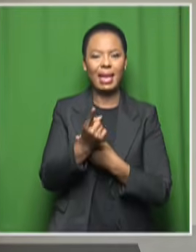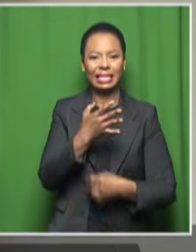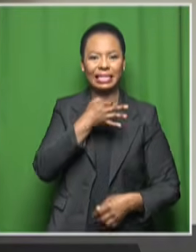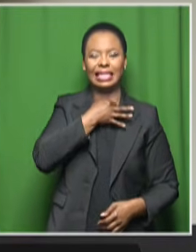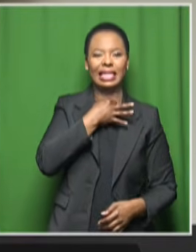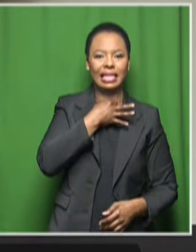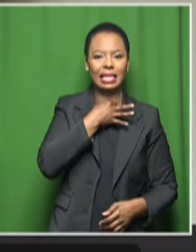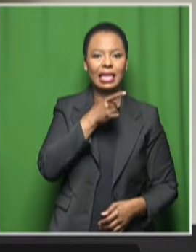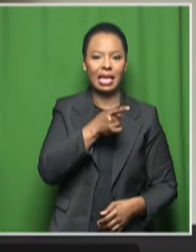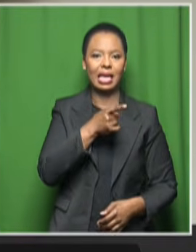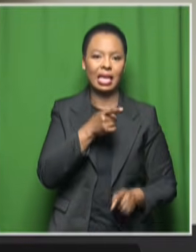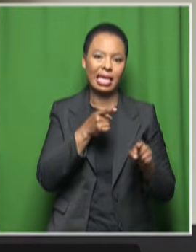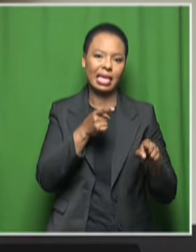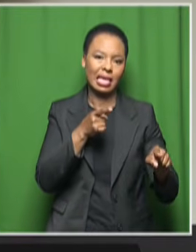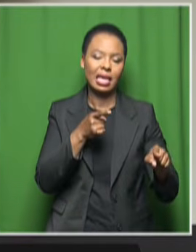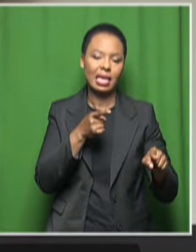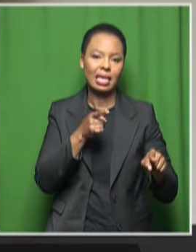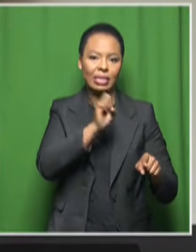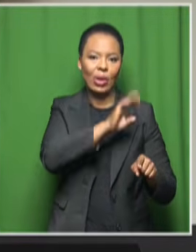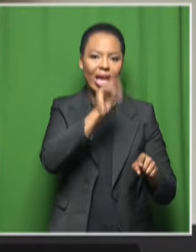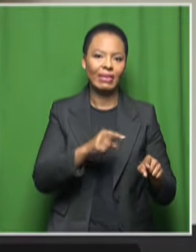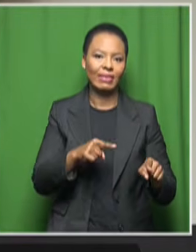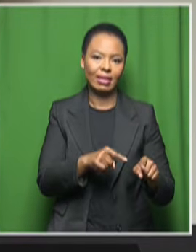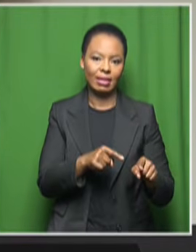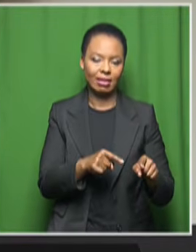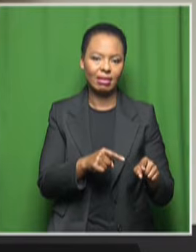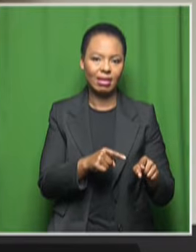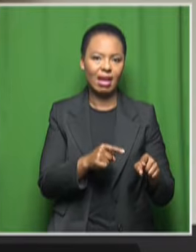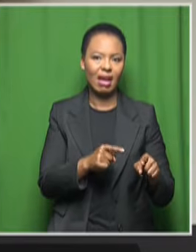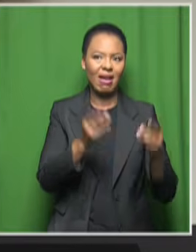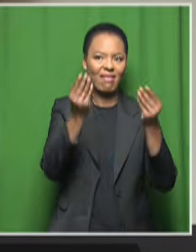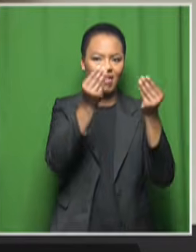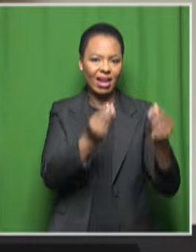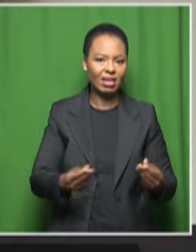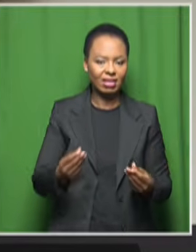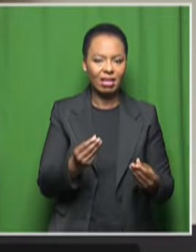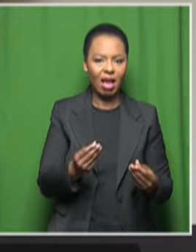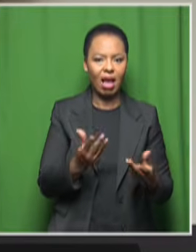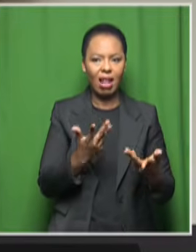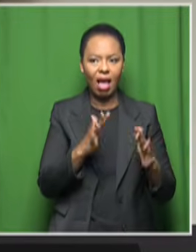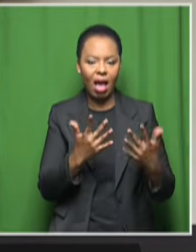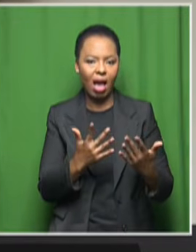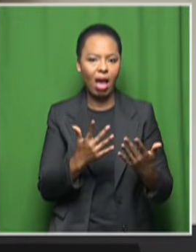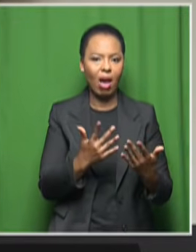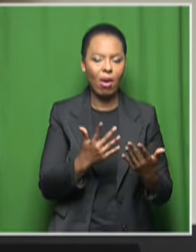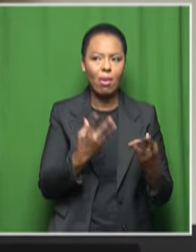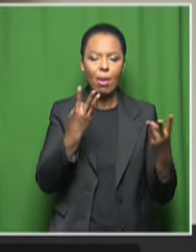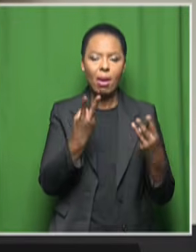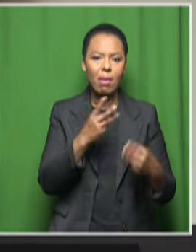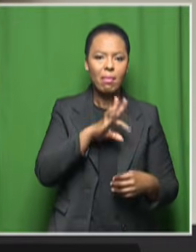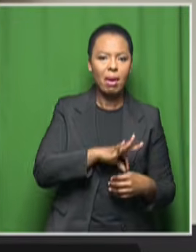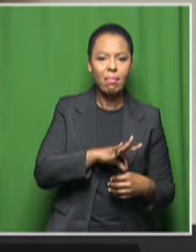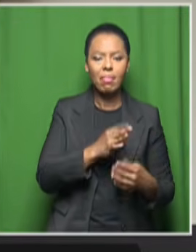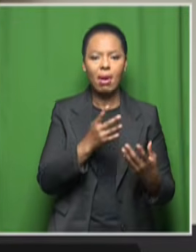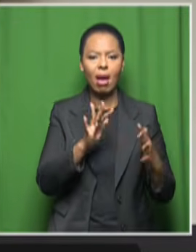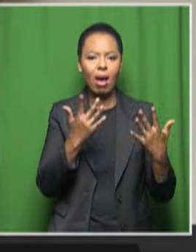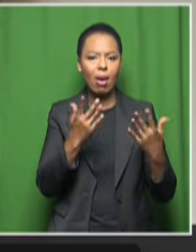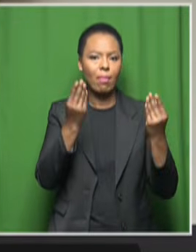risks for the country in terms of financial flows of money, in terms of not abusing